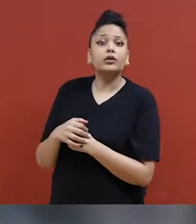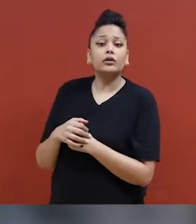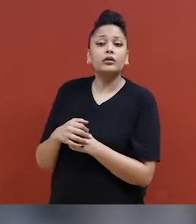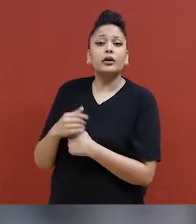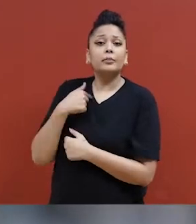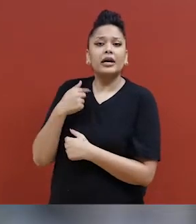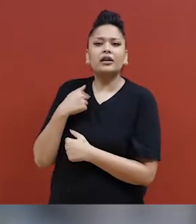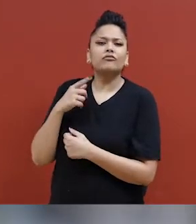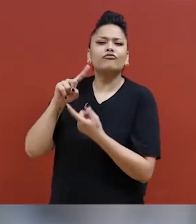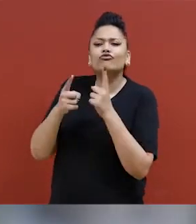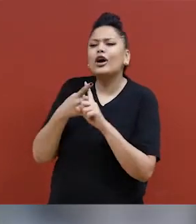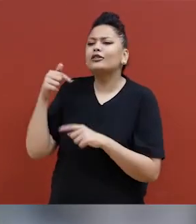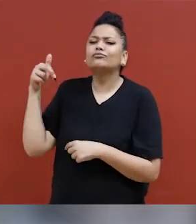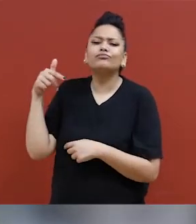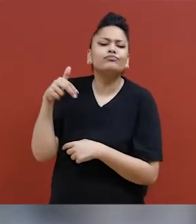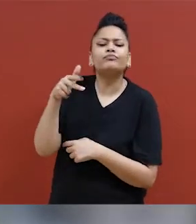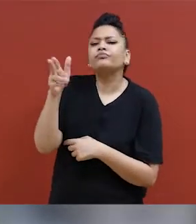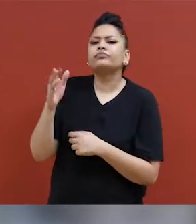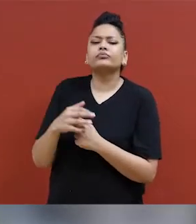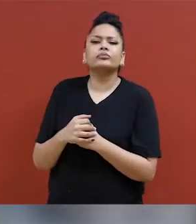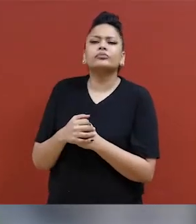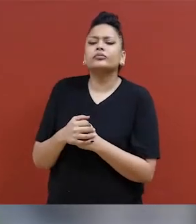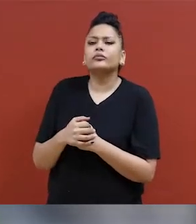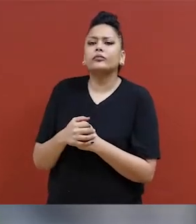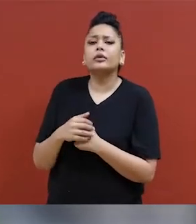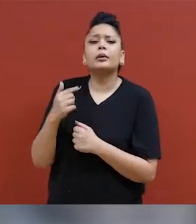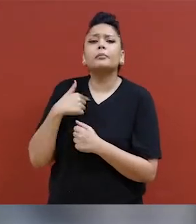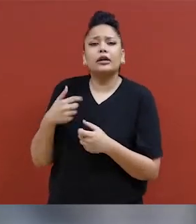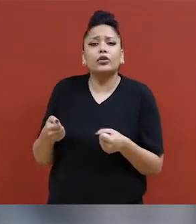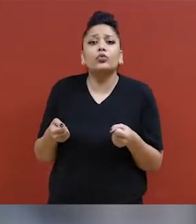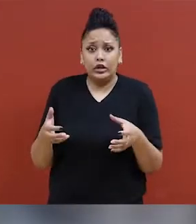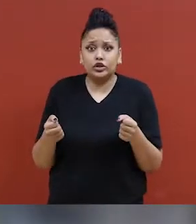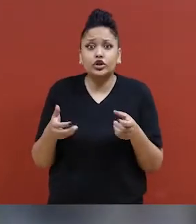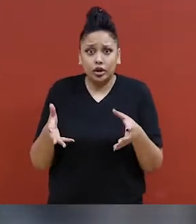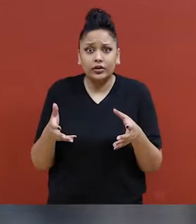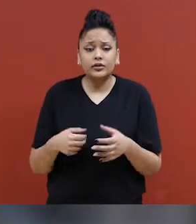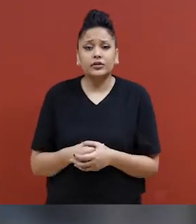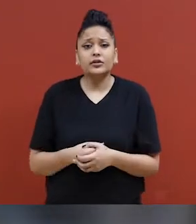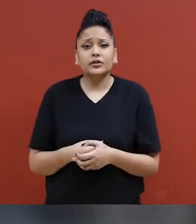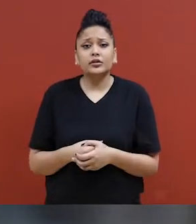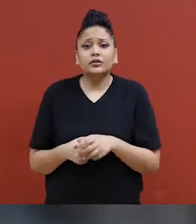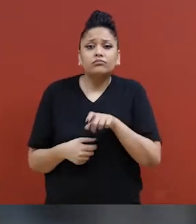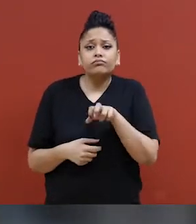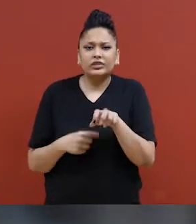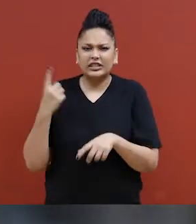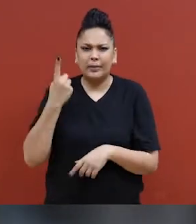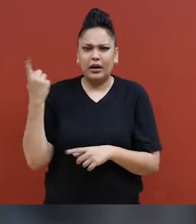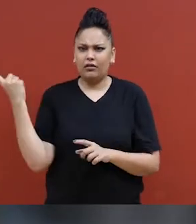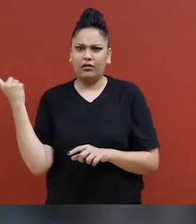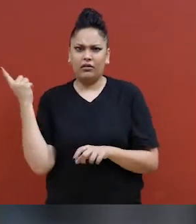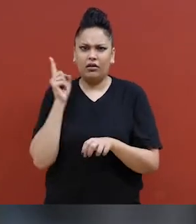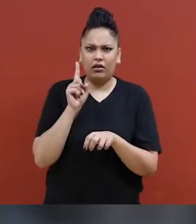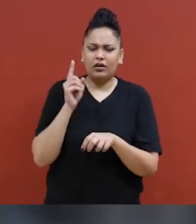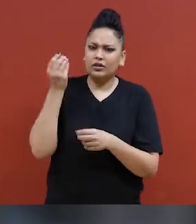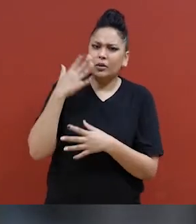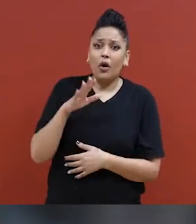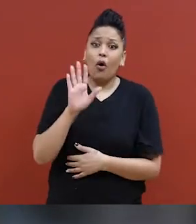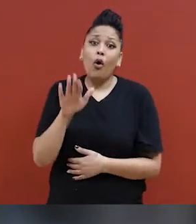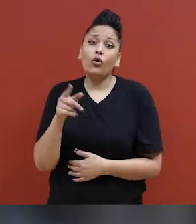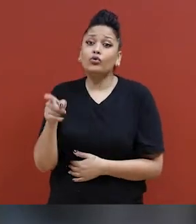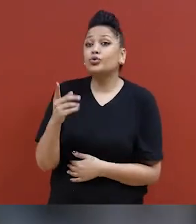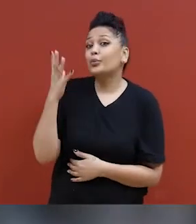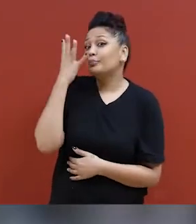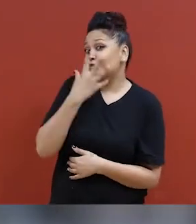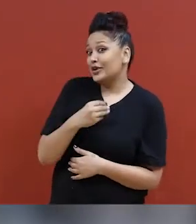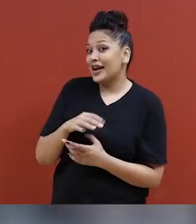able-bodied friend, and somebody came up to me and gave me a compliment and said I was really pretty for somebody in a